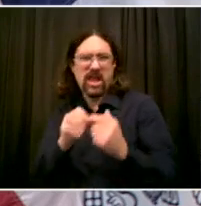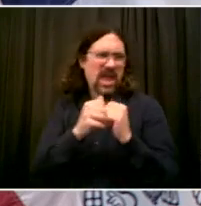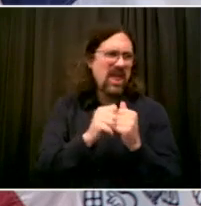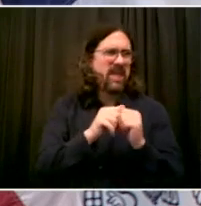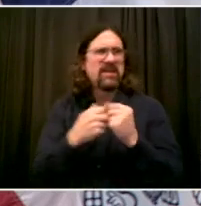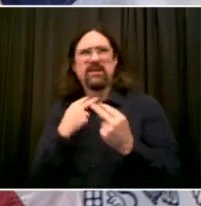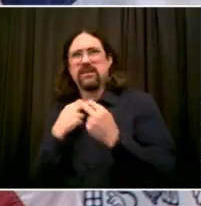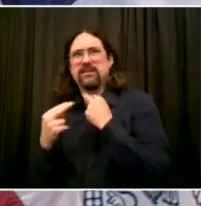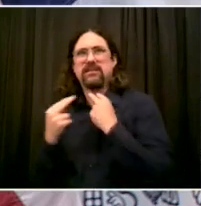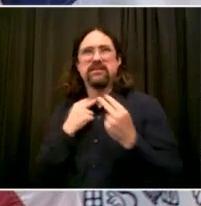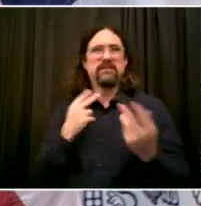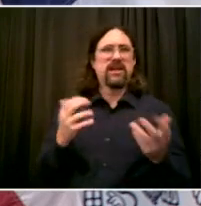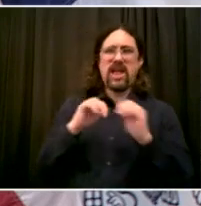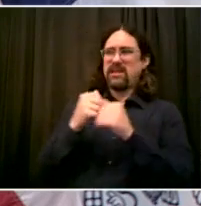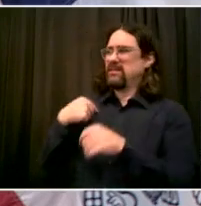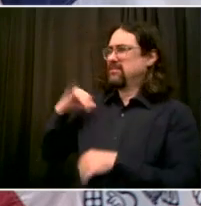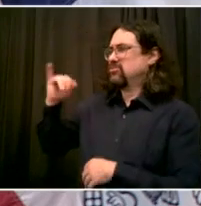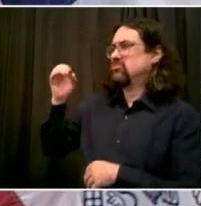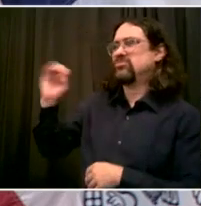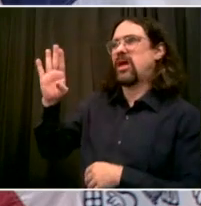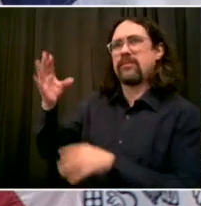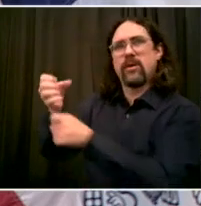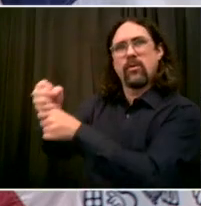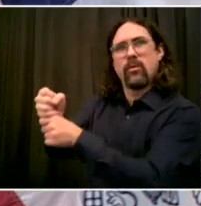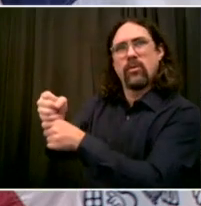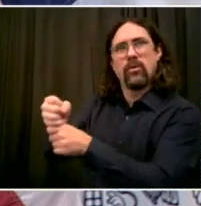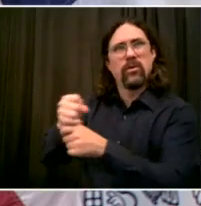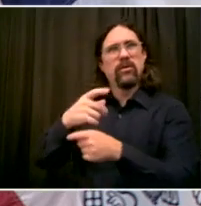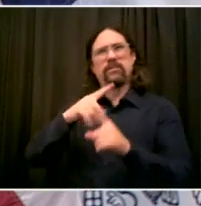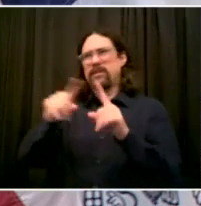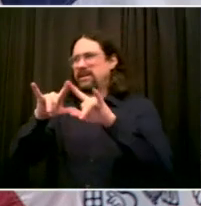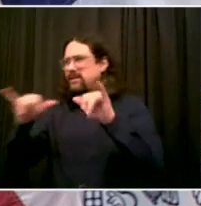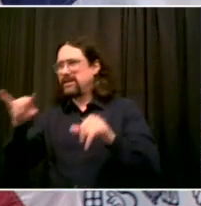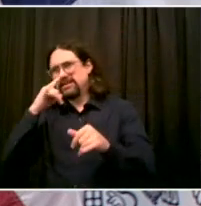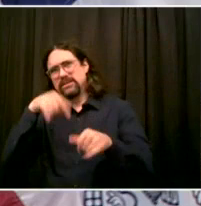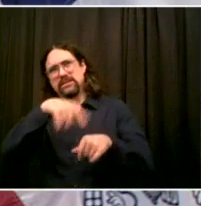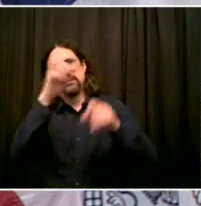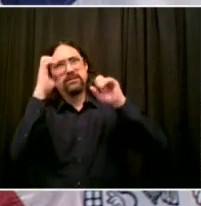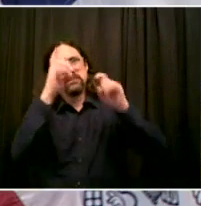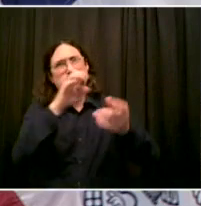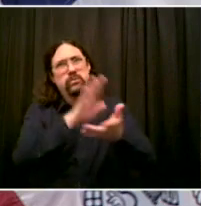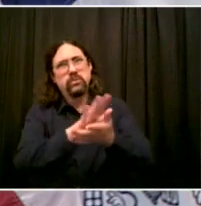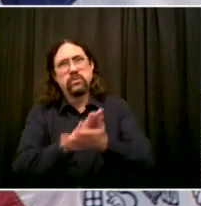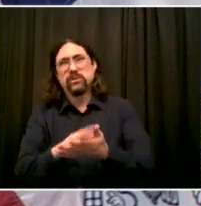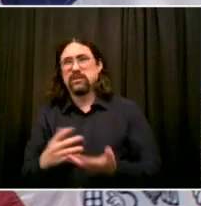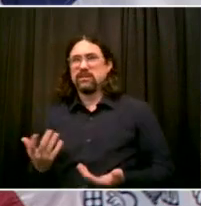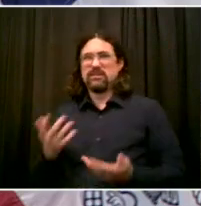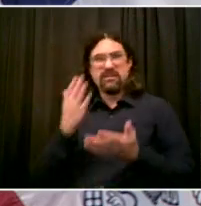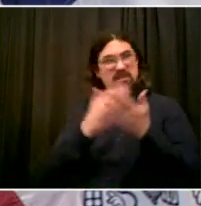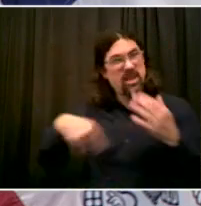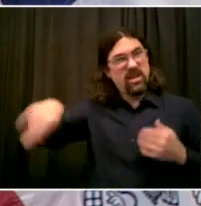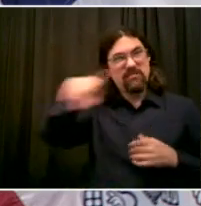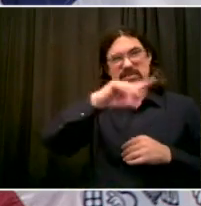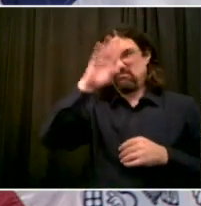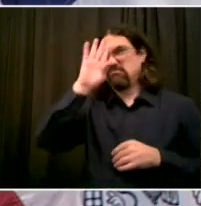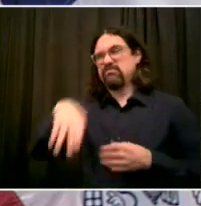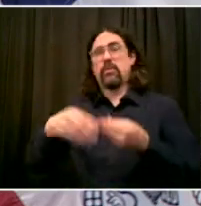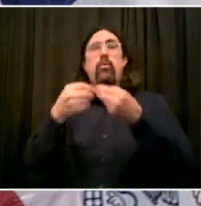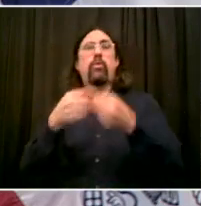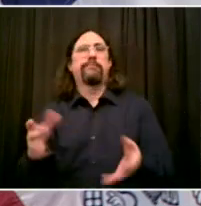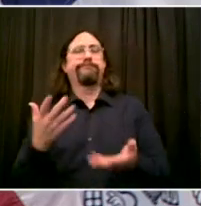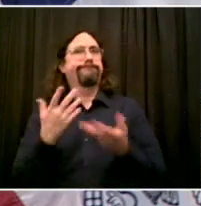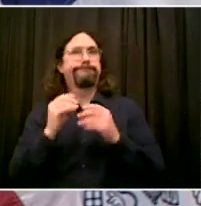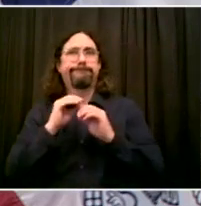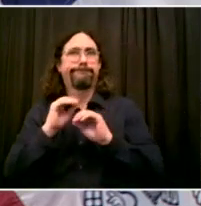children, or, God forbid, they've lost their livelihood, still trying to do best they can by their children, but worried to death about how they're going to pay the